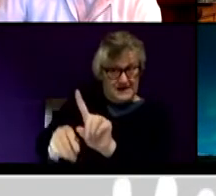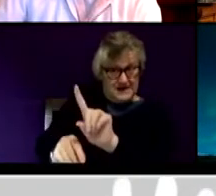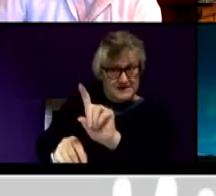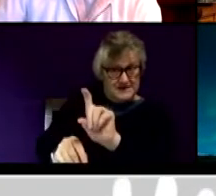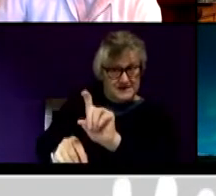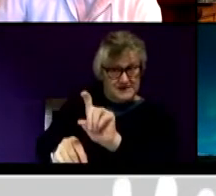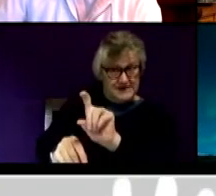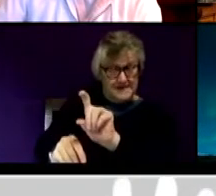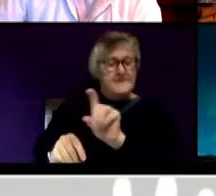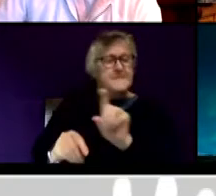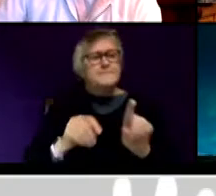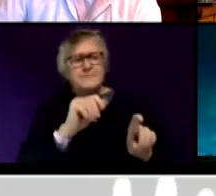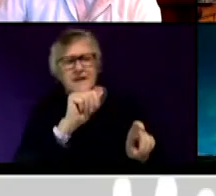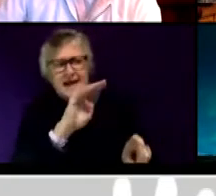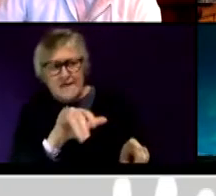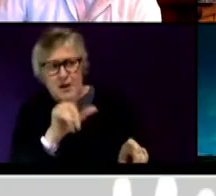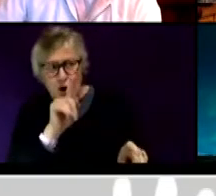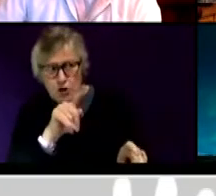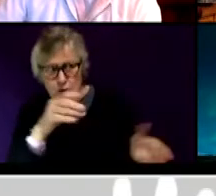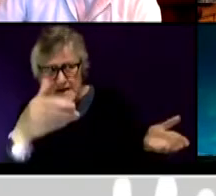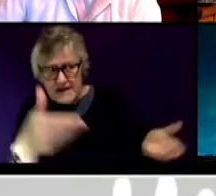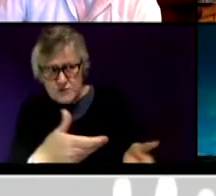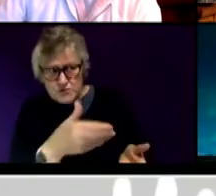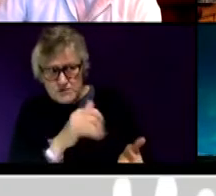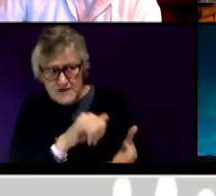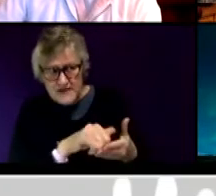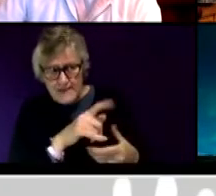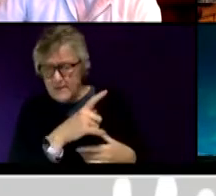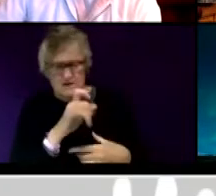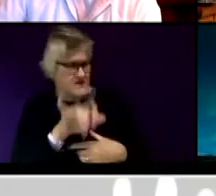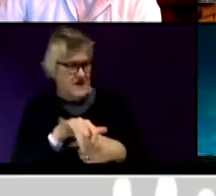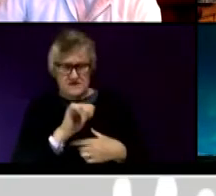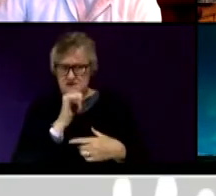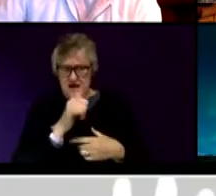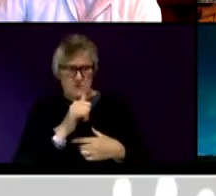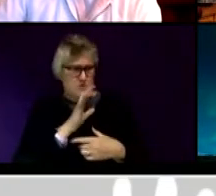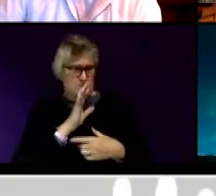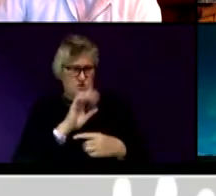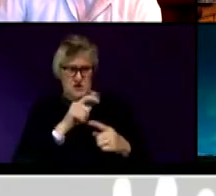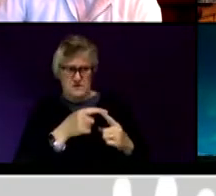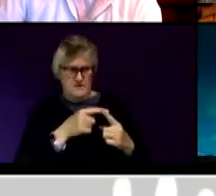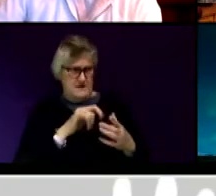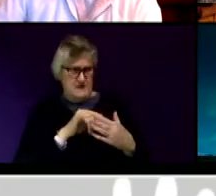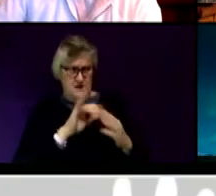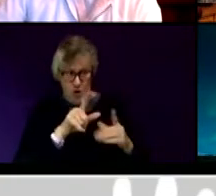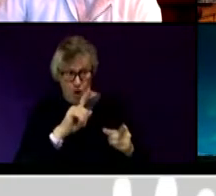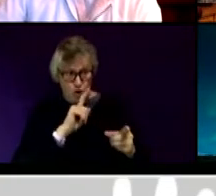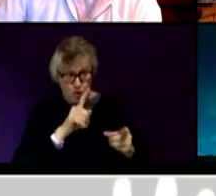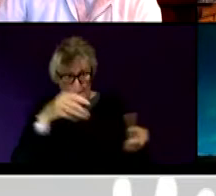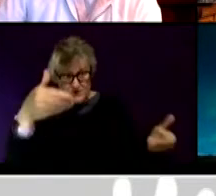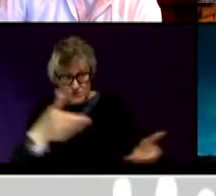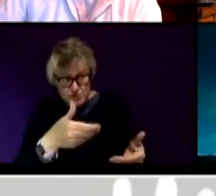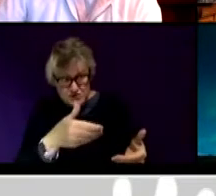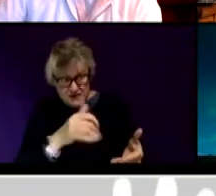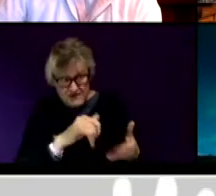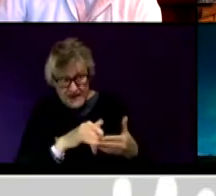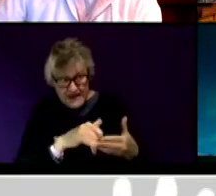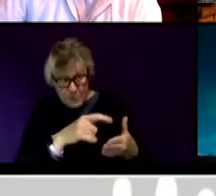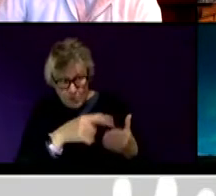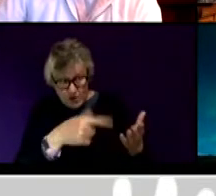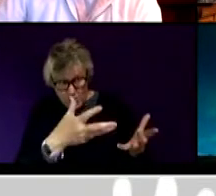are you introducing that? Because that's not what we said at all. So are you introducing that you want that? Because what we're talking about was